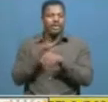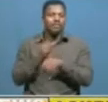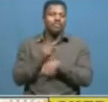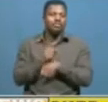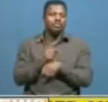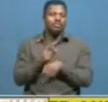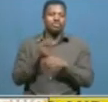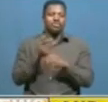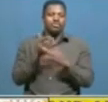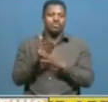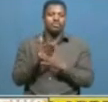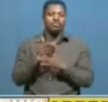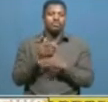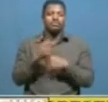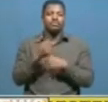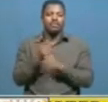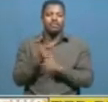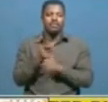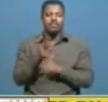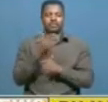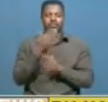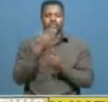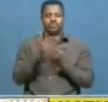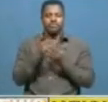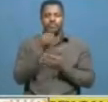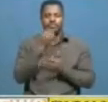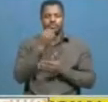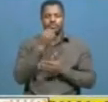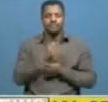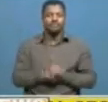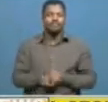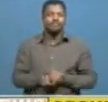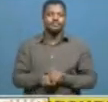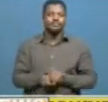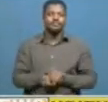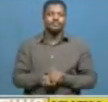goes into the making of this delicacy. Michelin Taka, GBC.